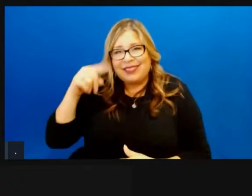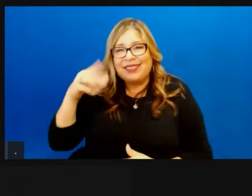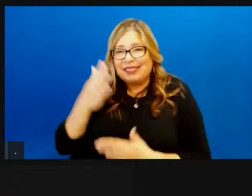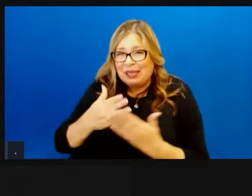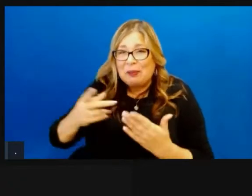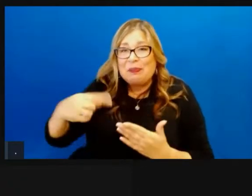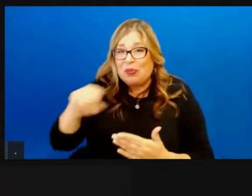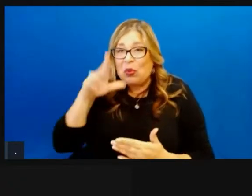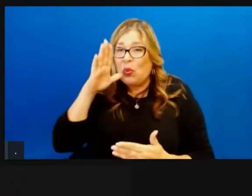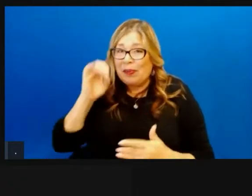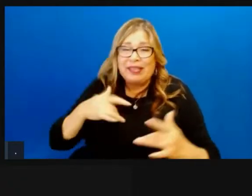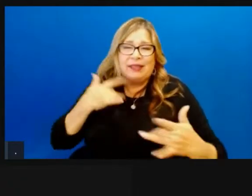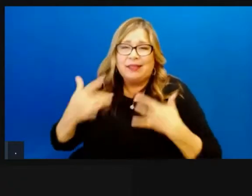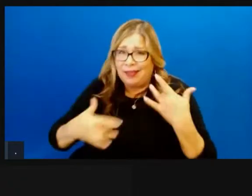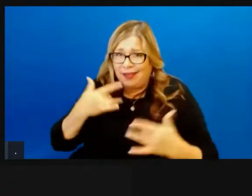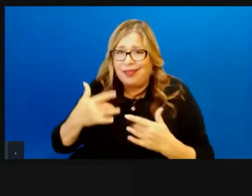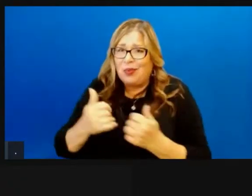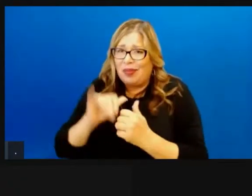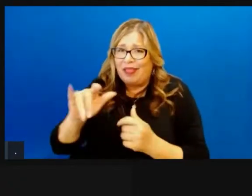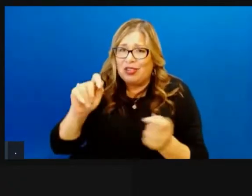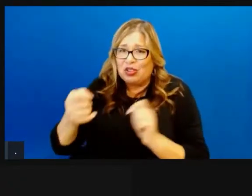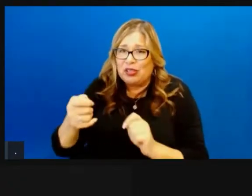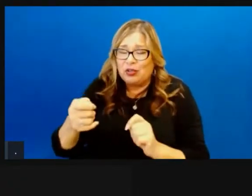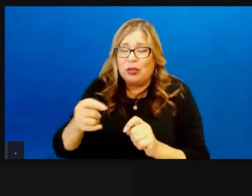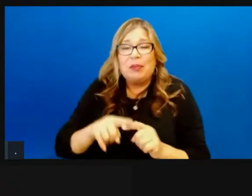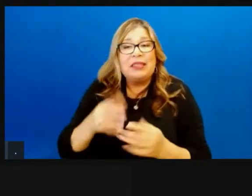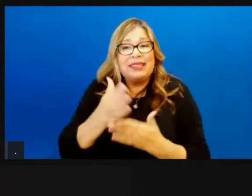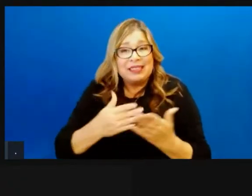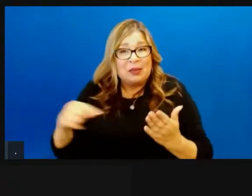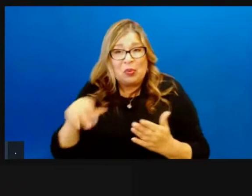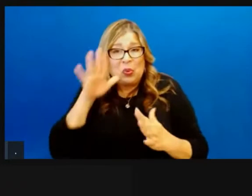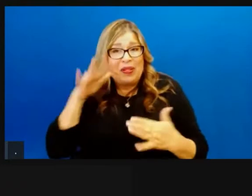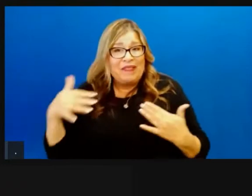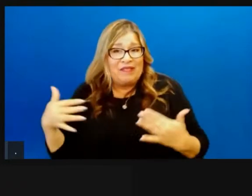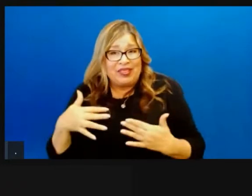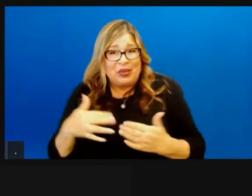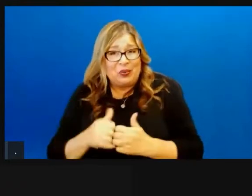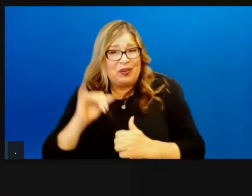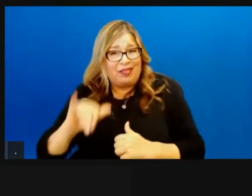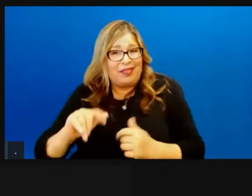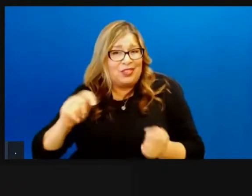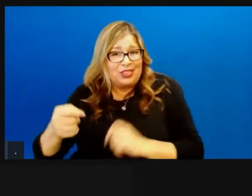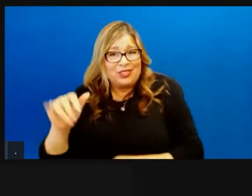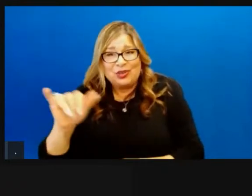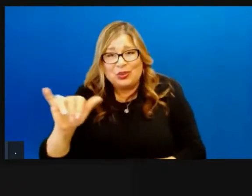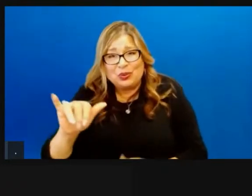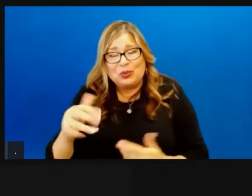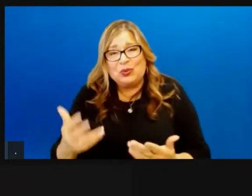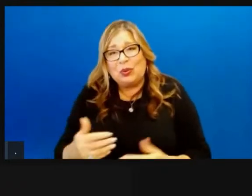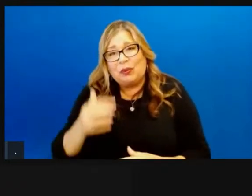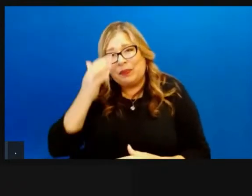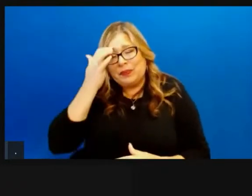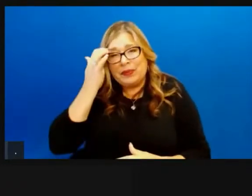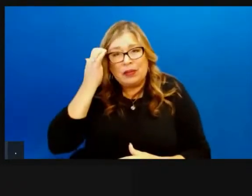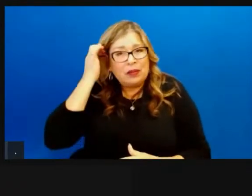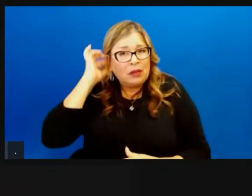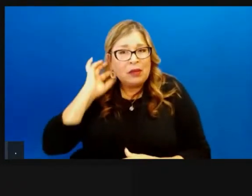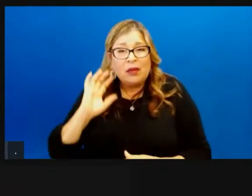fear in other circles. And so, Alex, your question, if I could say, is